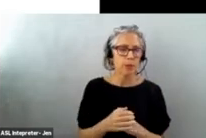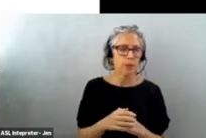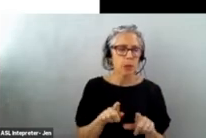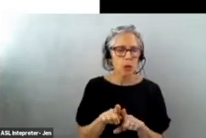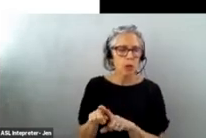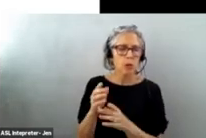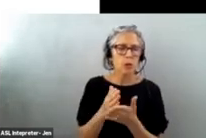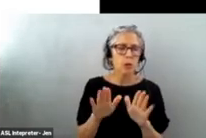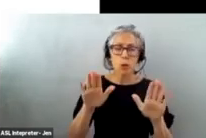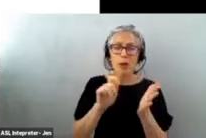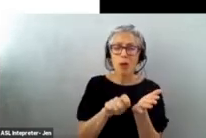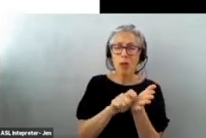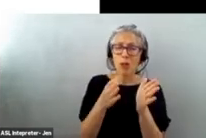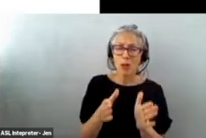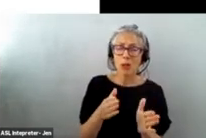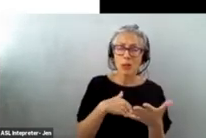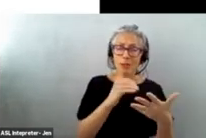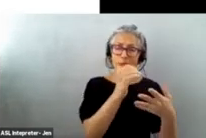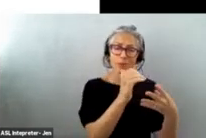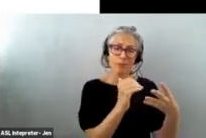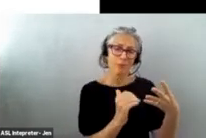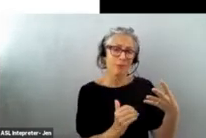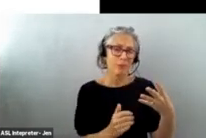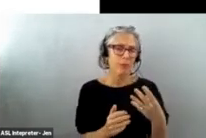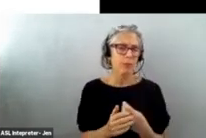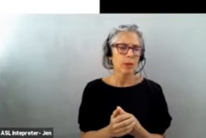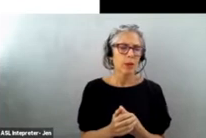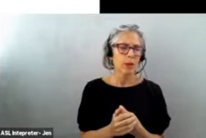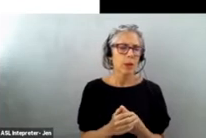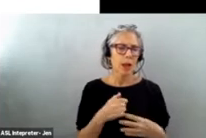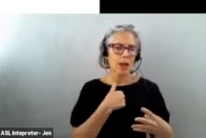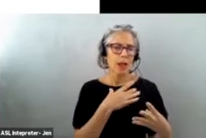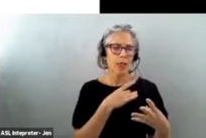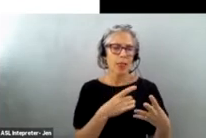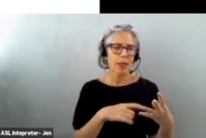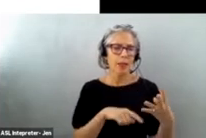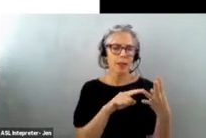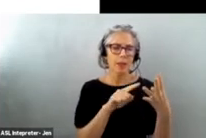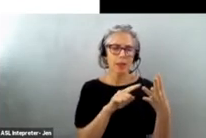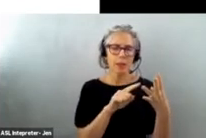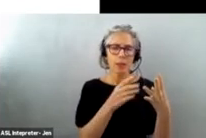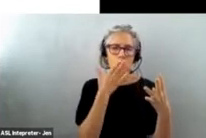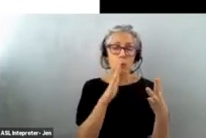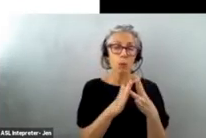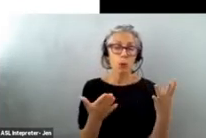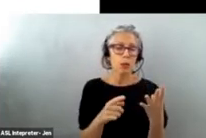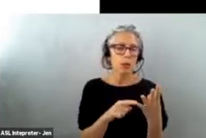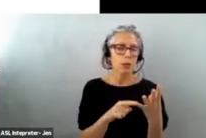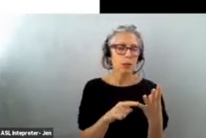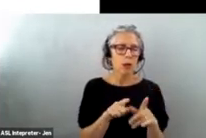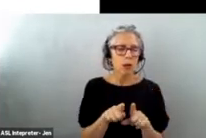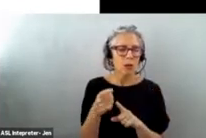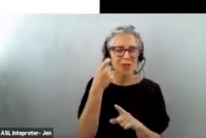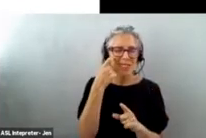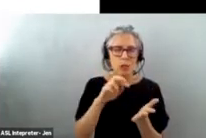excellent authors here that I have listed. I particularly like the book, The Mind Tree by Tito Mokopati. And there has also been